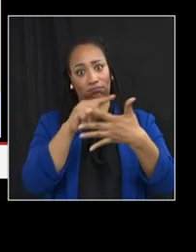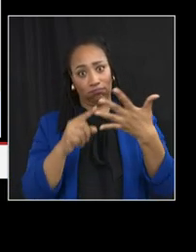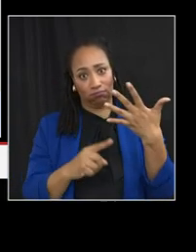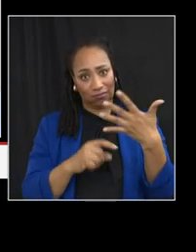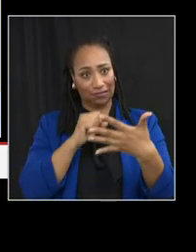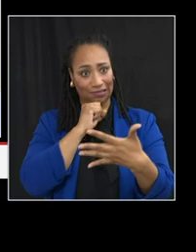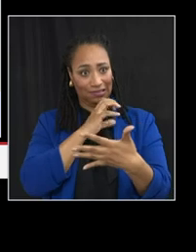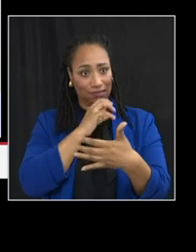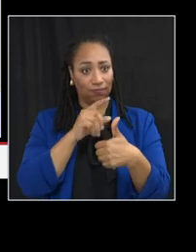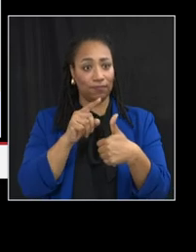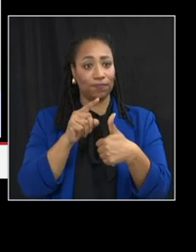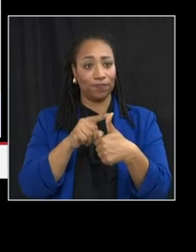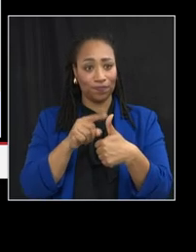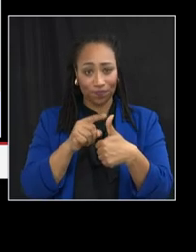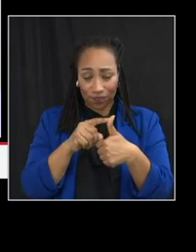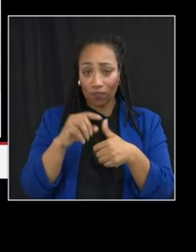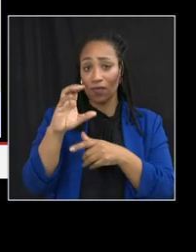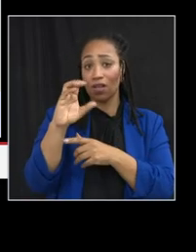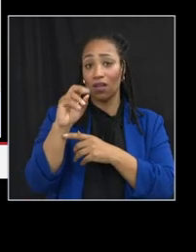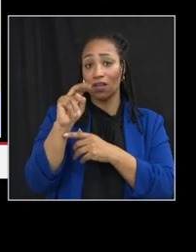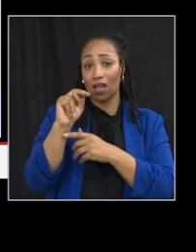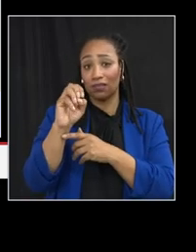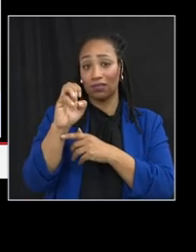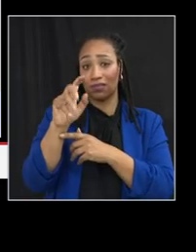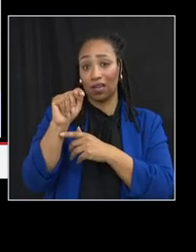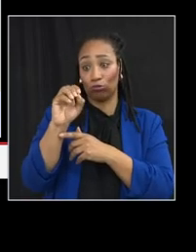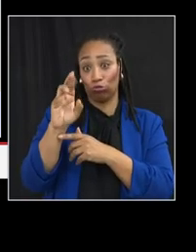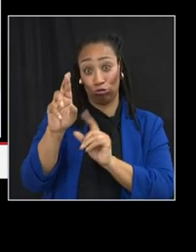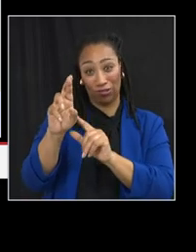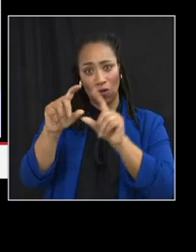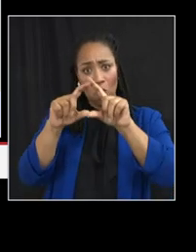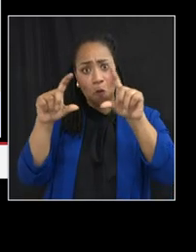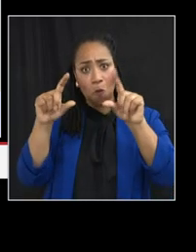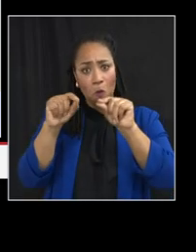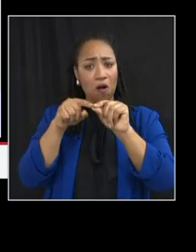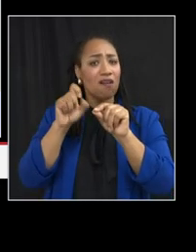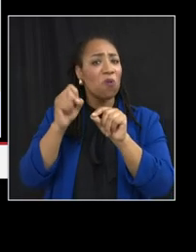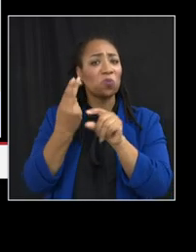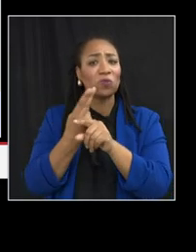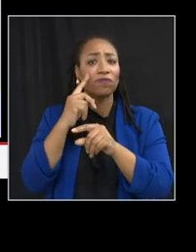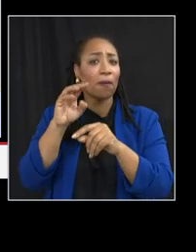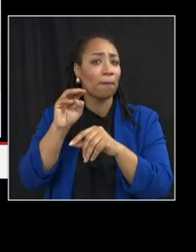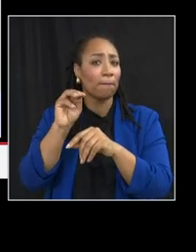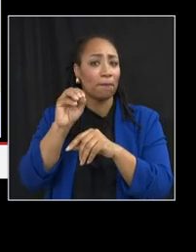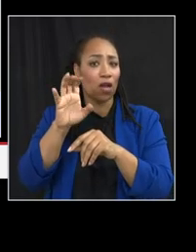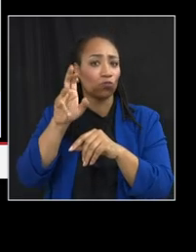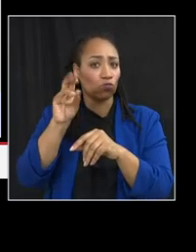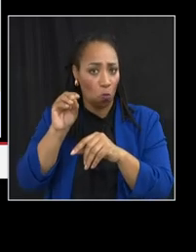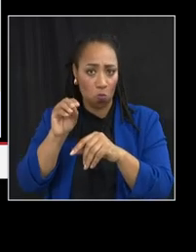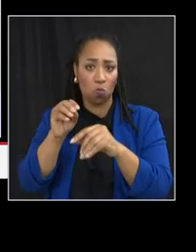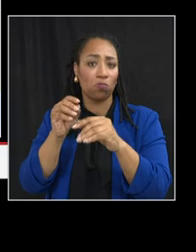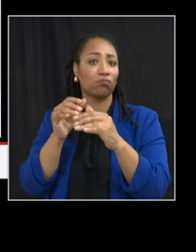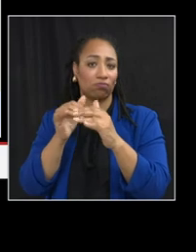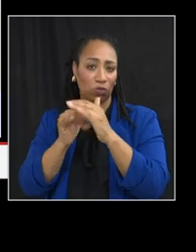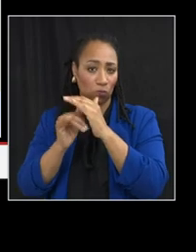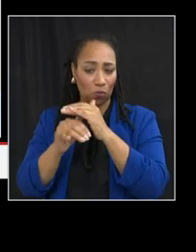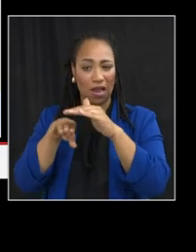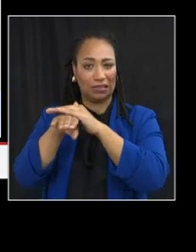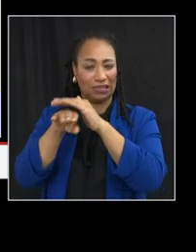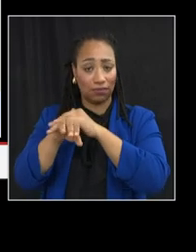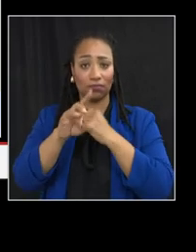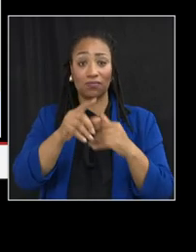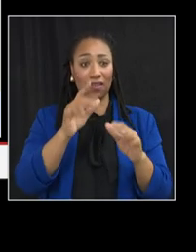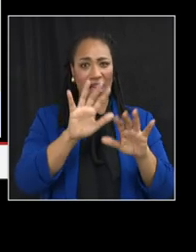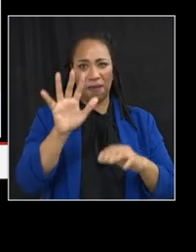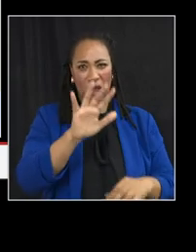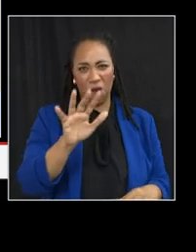connector card, $750,000 to expand Safe at Home, $450,000 to support those experiencing